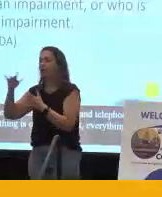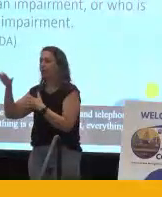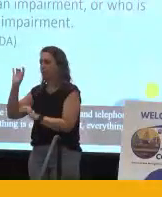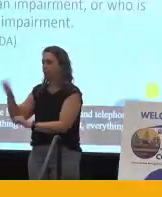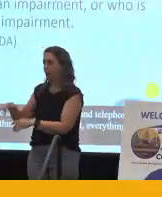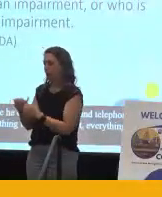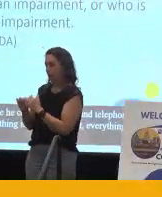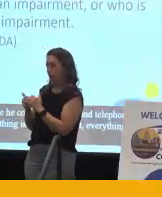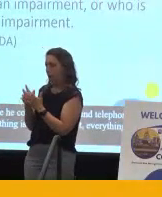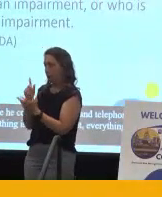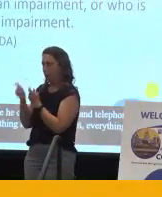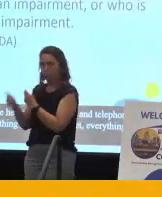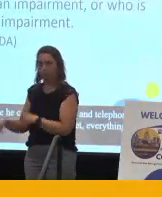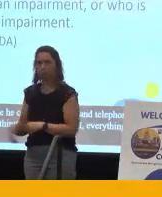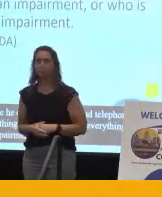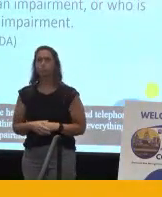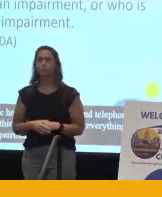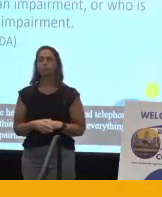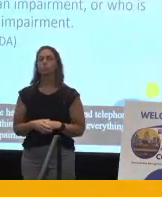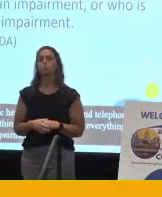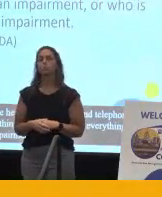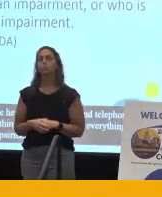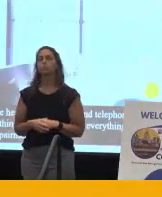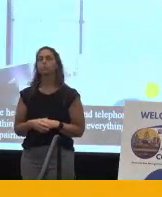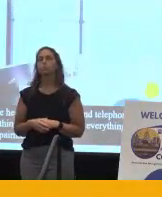moving to a digital base?